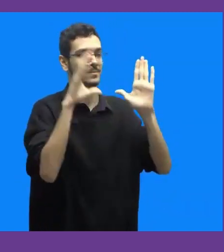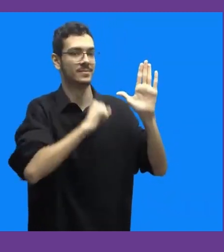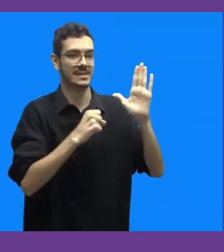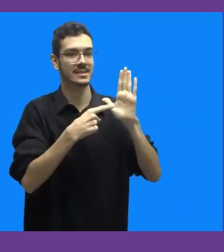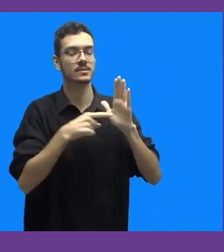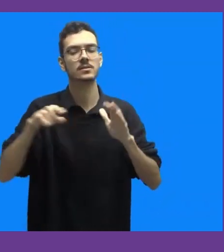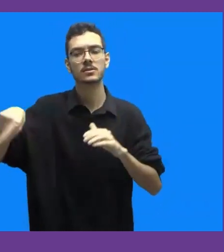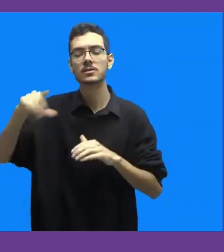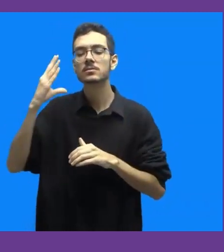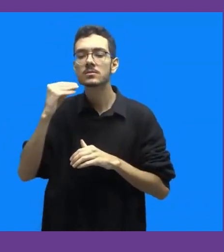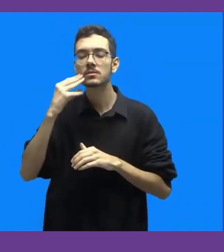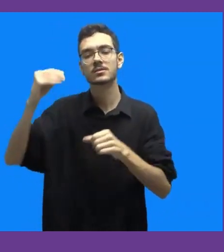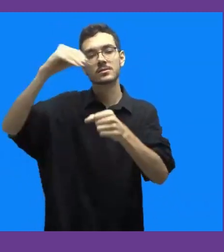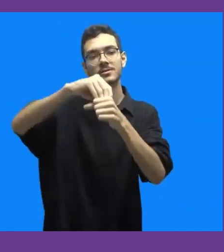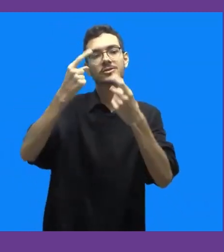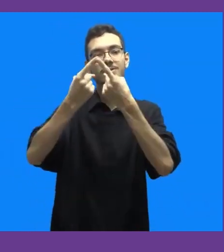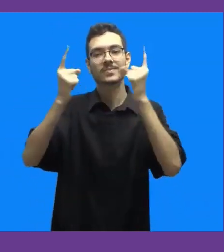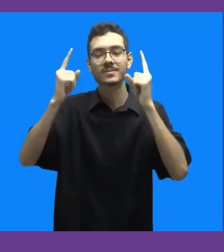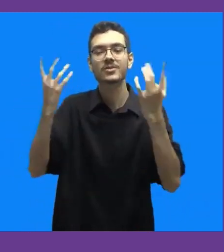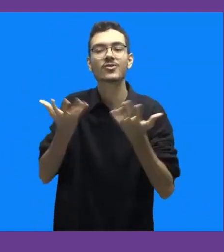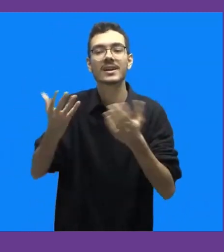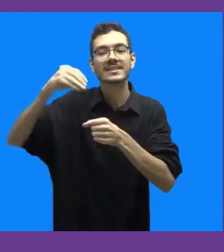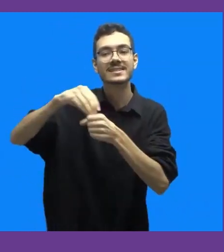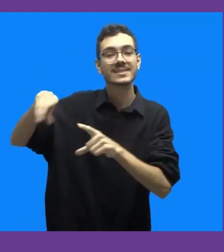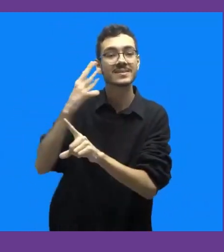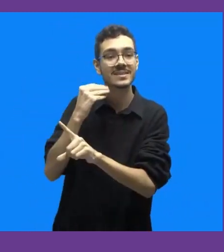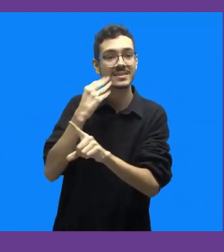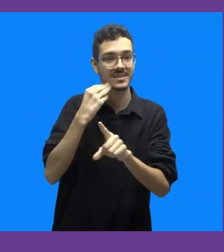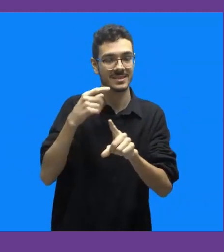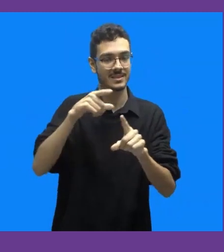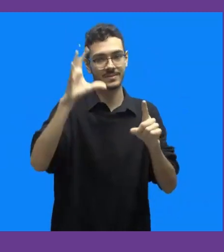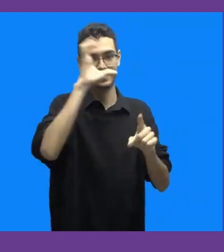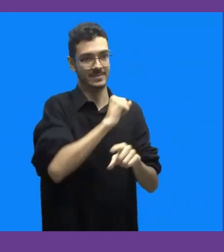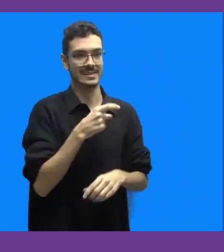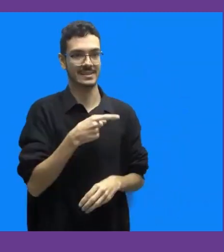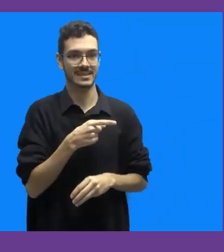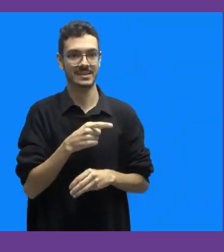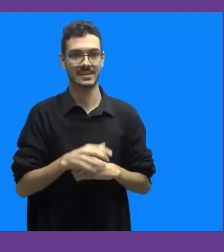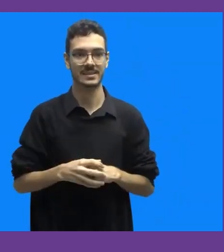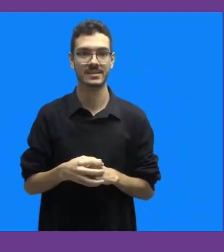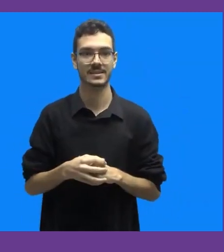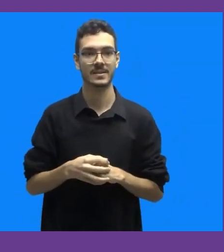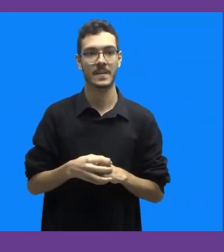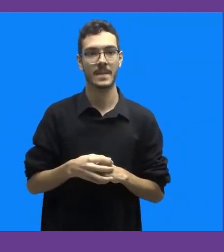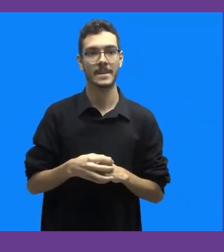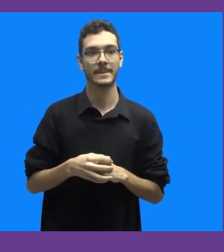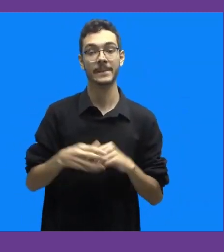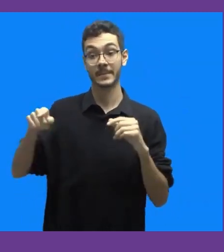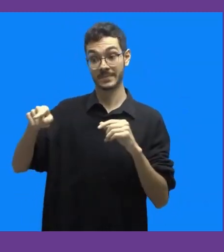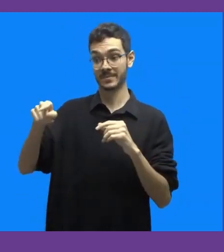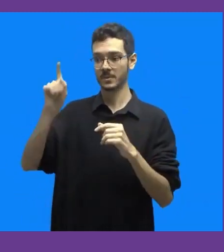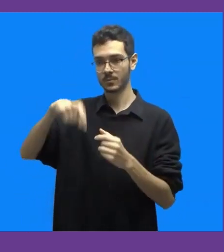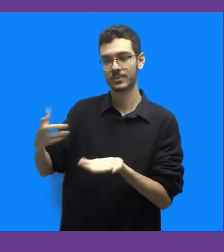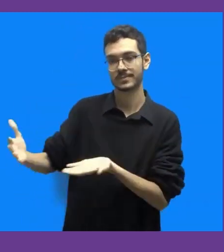need to understand that in order to improve the way they build policies. So I think this is a very interesting